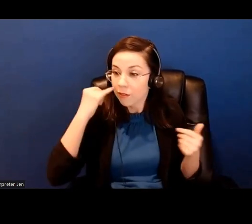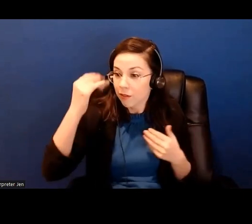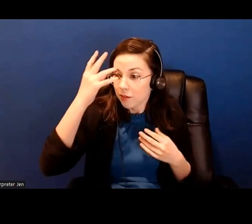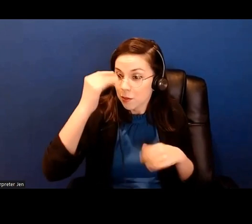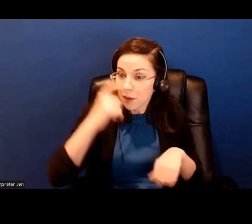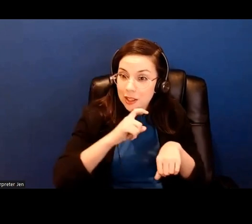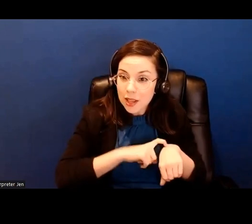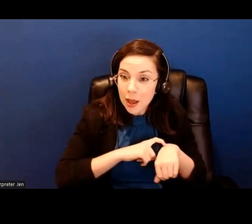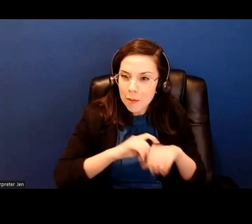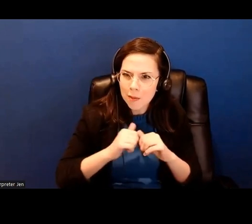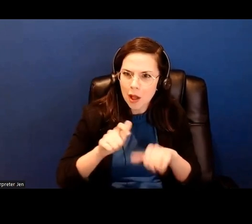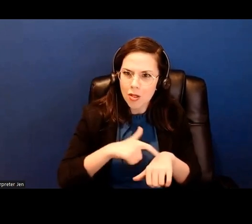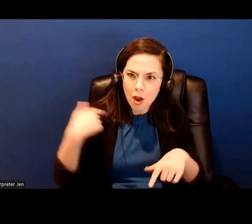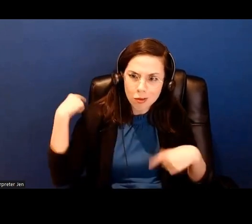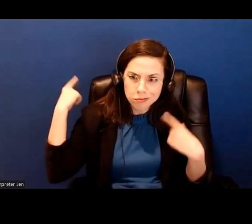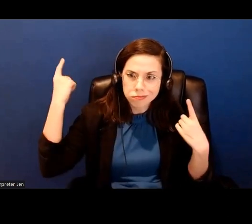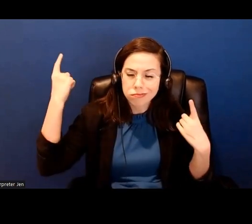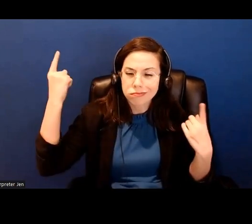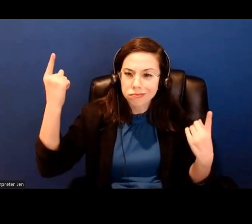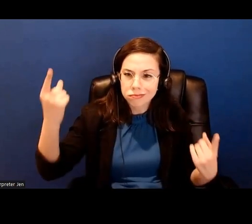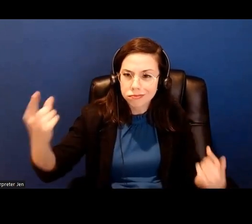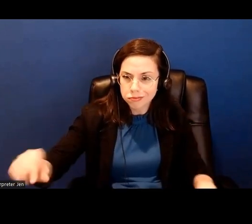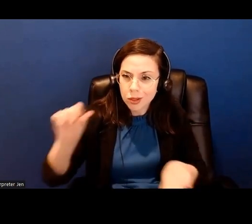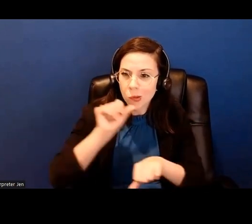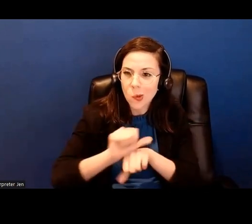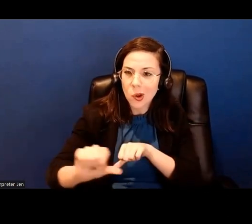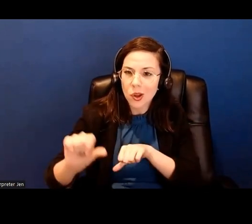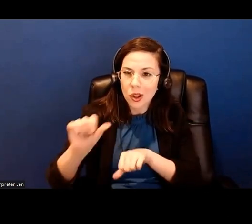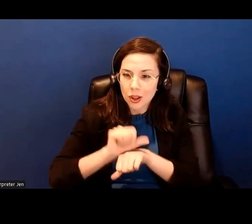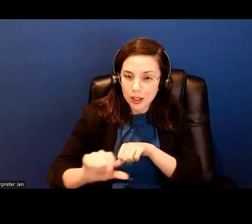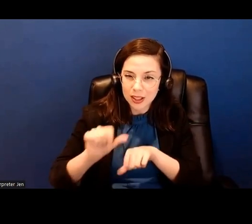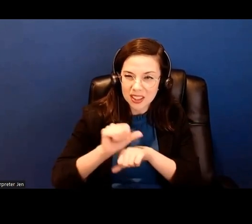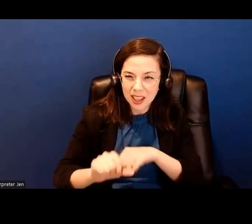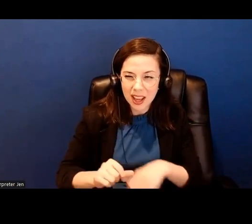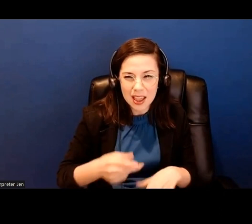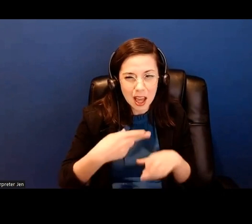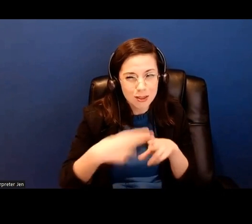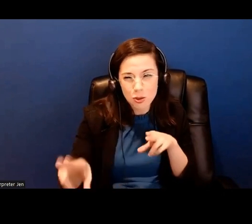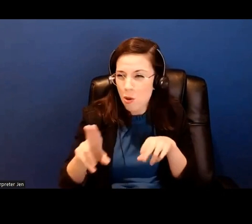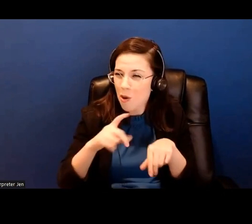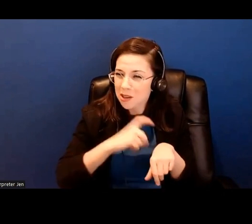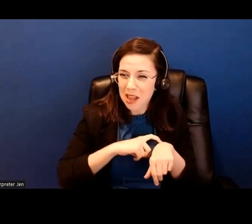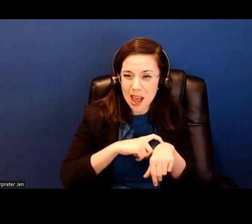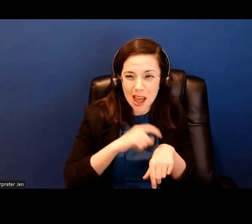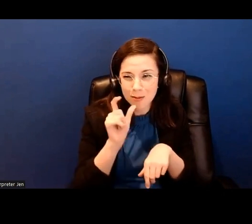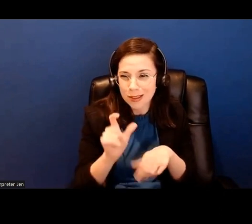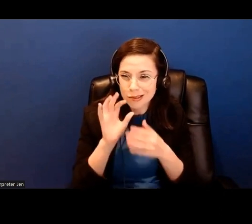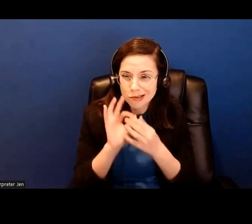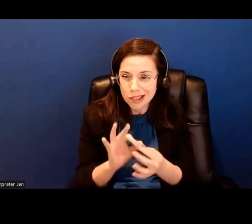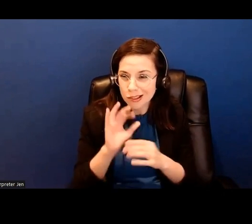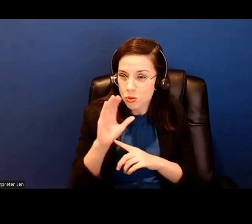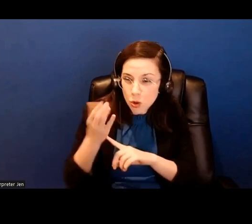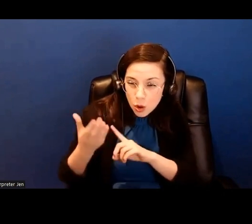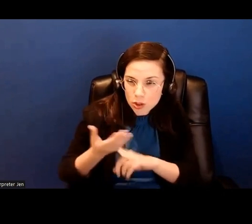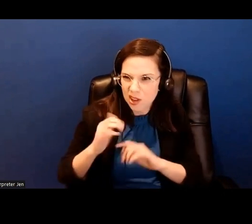about how long we've been here, and the little bit of culture, the little bit of that timeline that is about the way that we currently do this work,